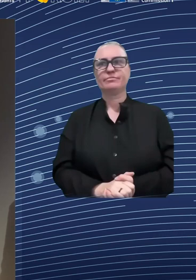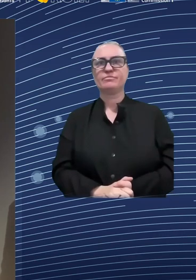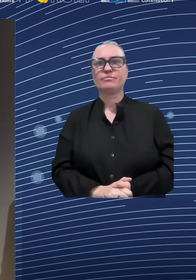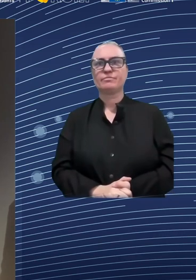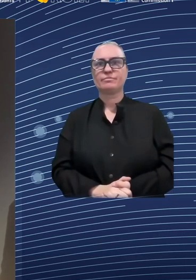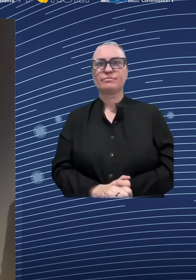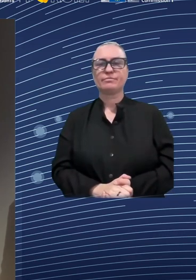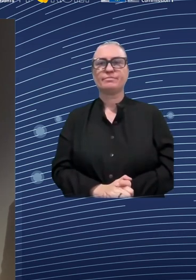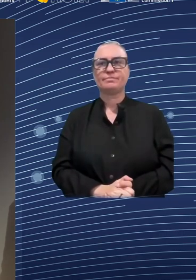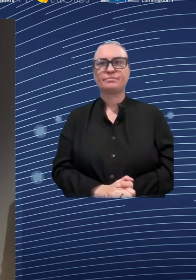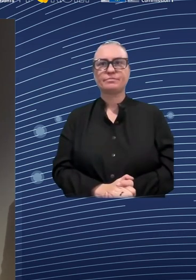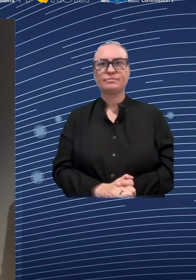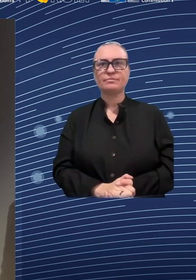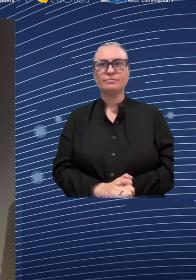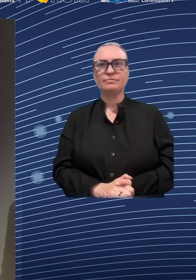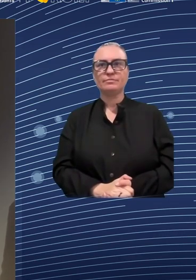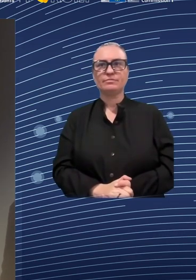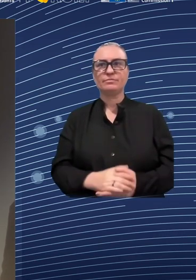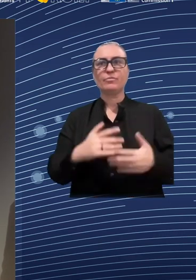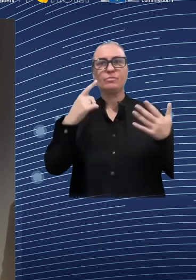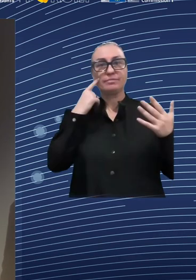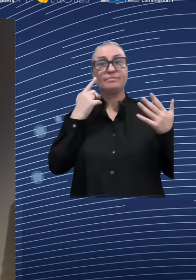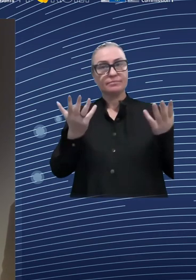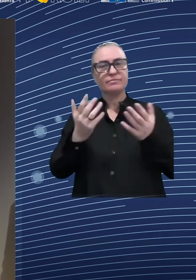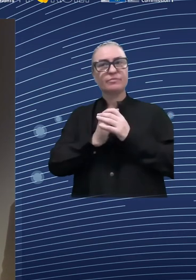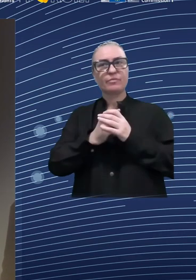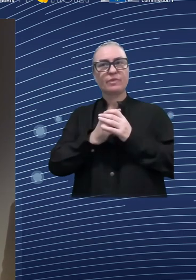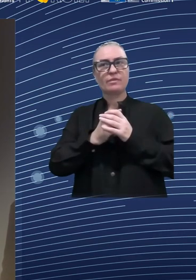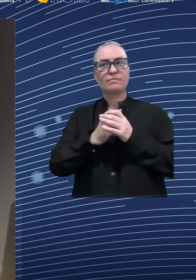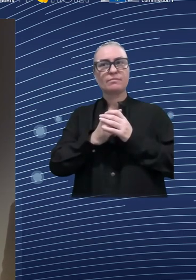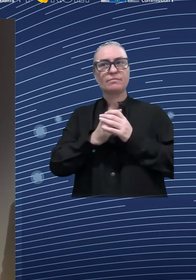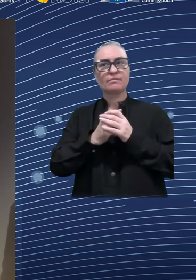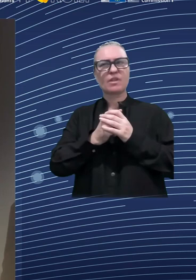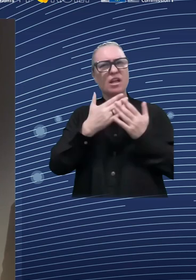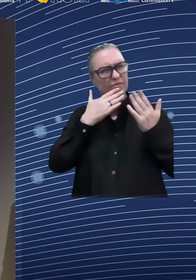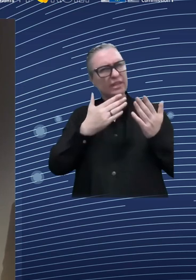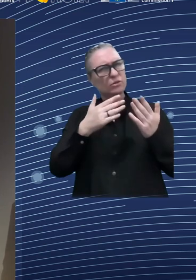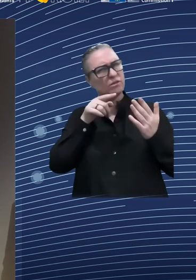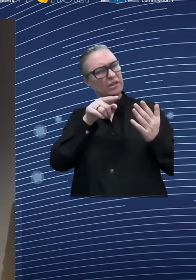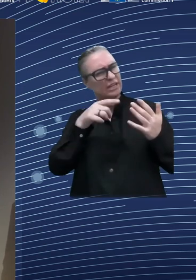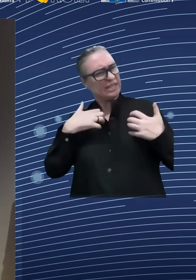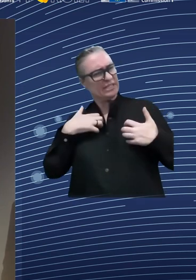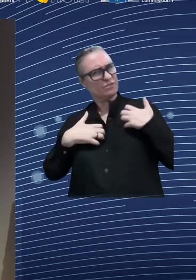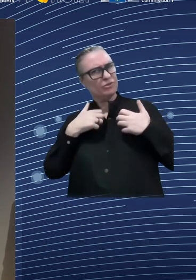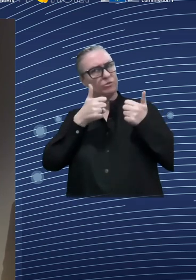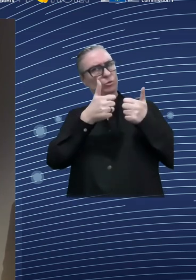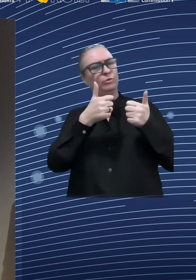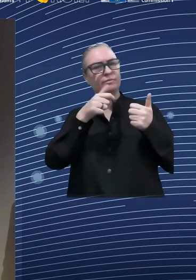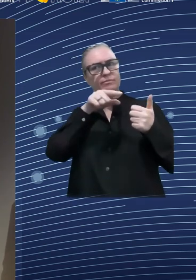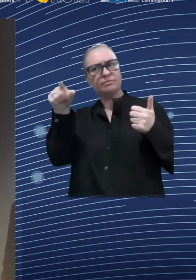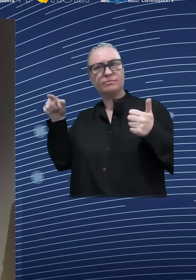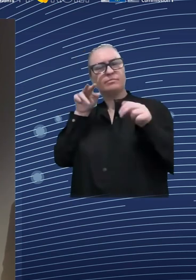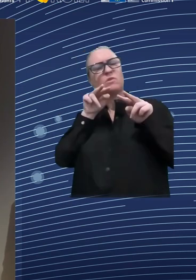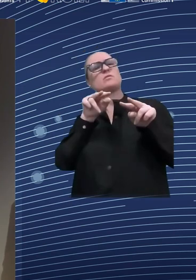here. Inigo, your project is led by a consortium of 21 partners and 60 associated